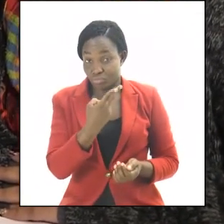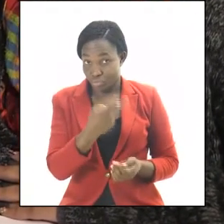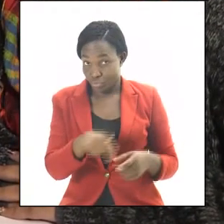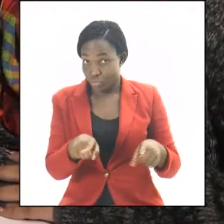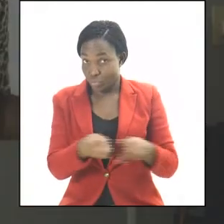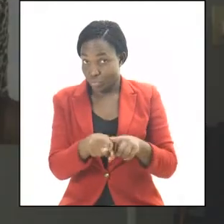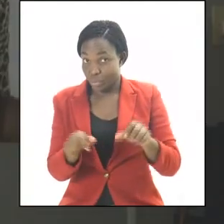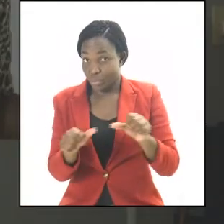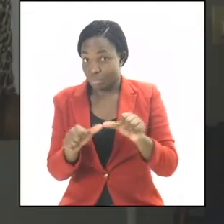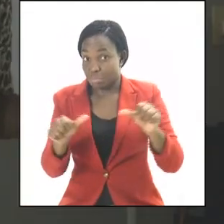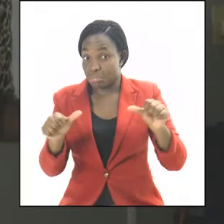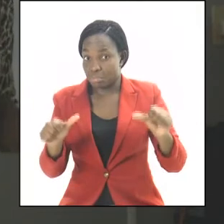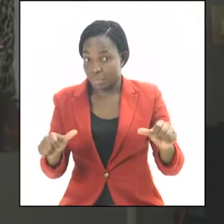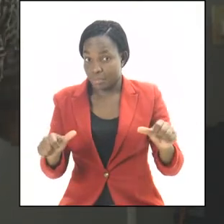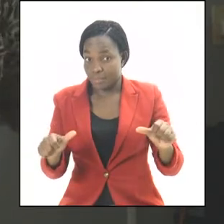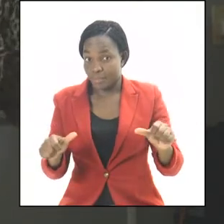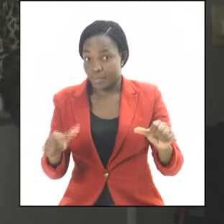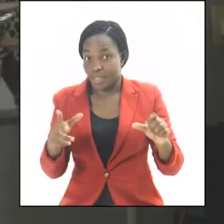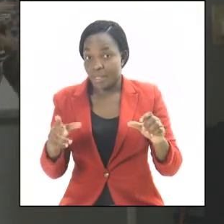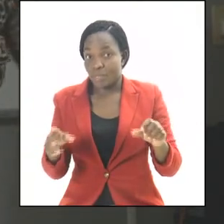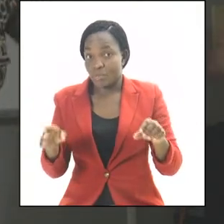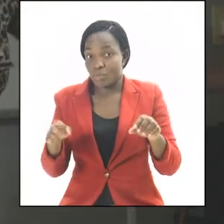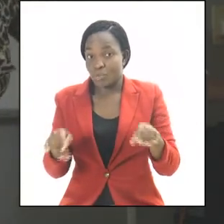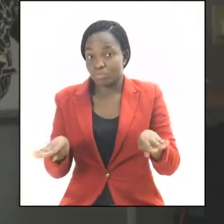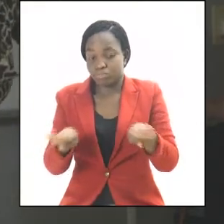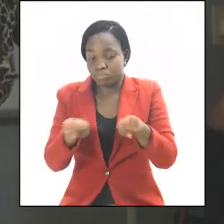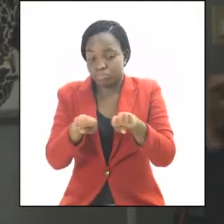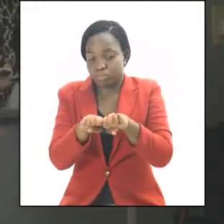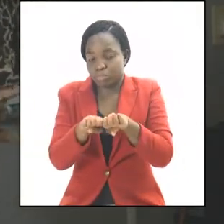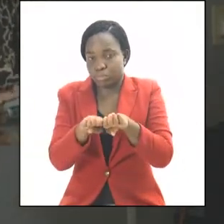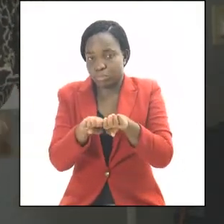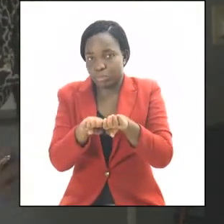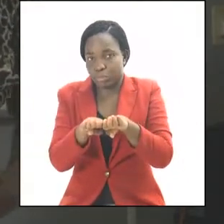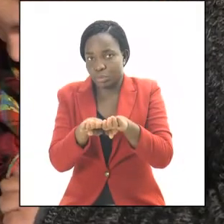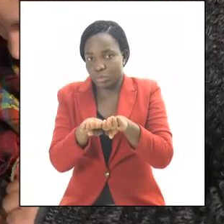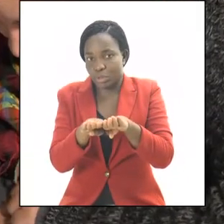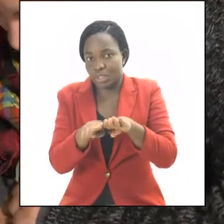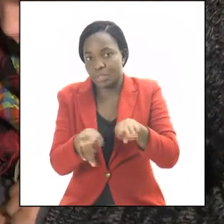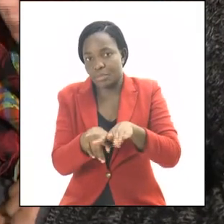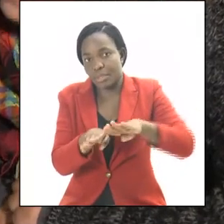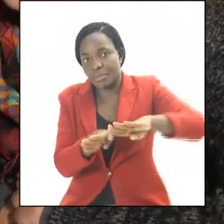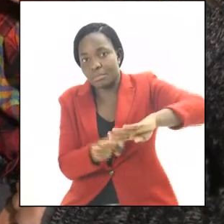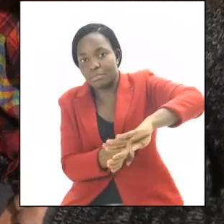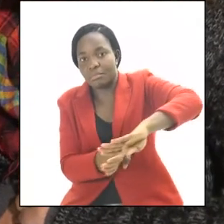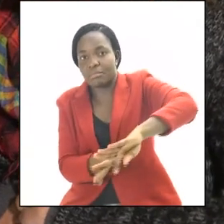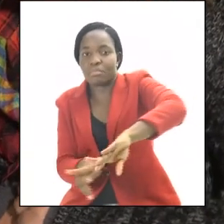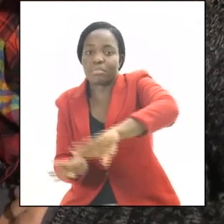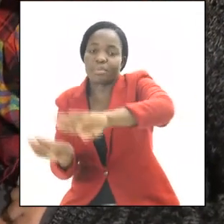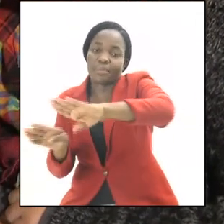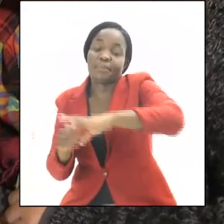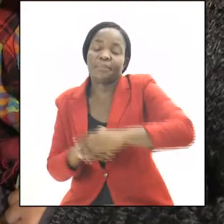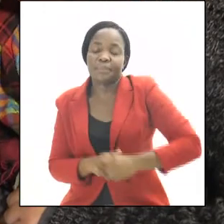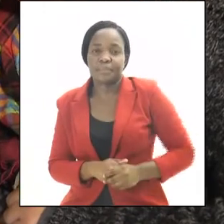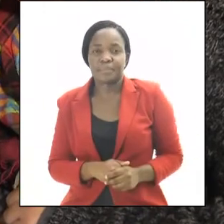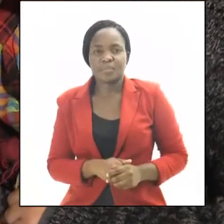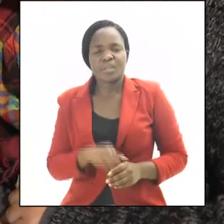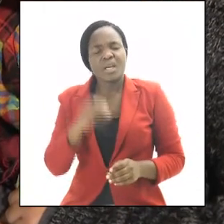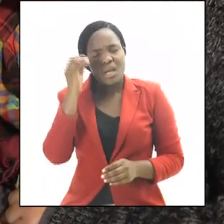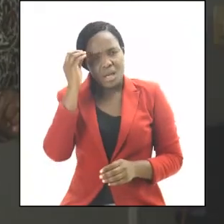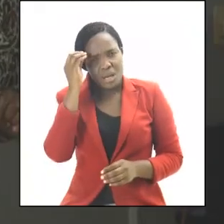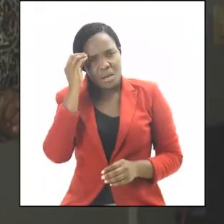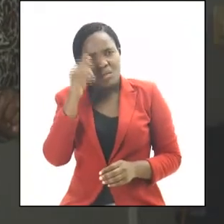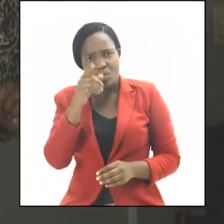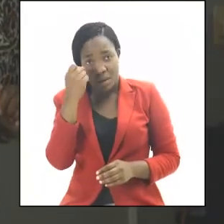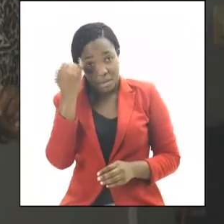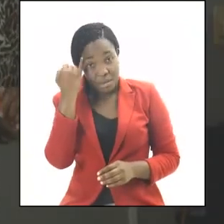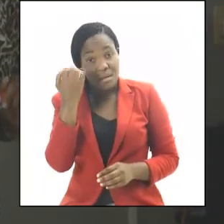size, they can be combined to make a parallelogram. Now I'm sure you have an idea about